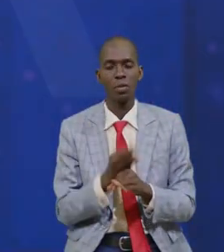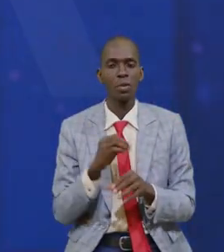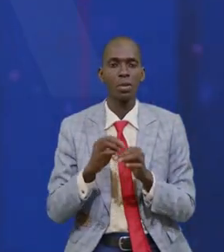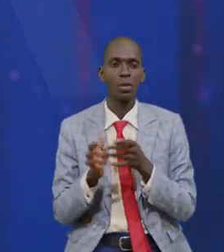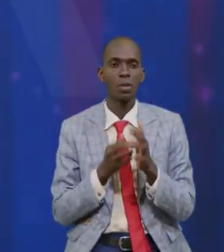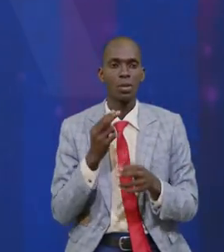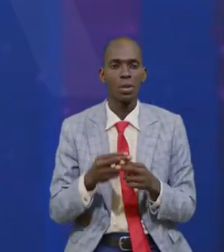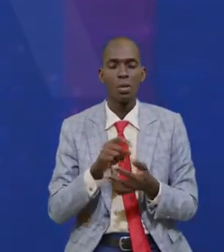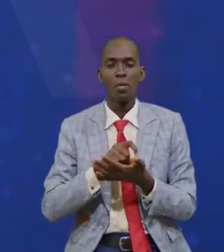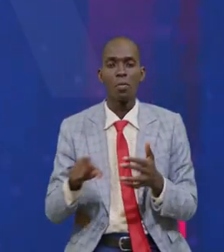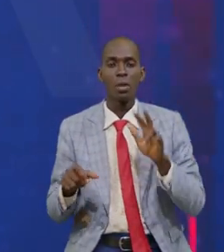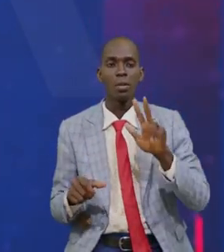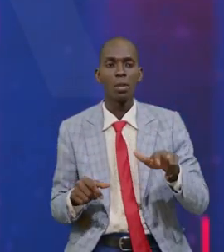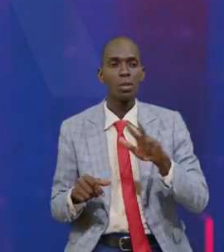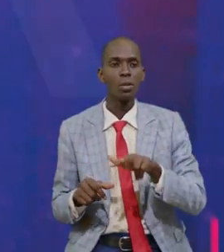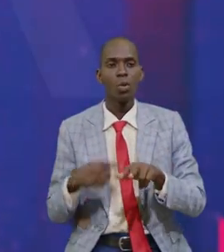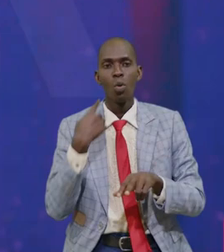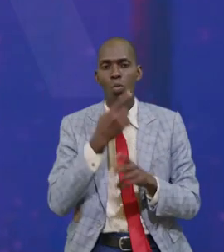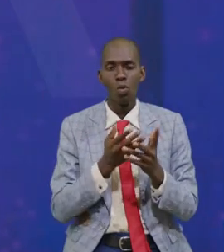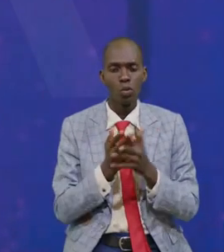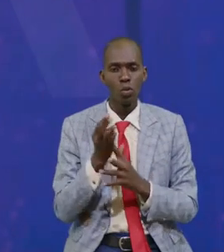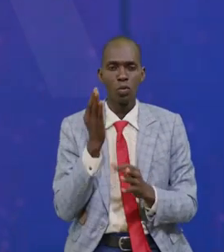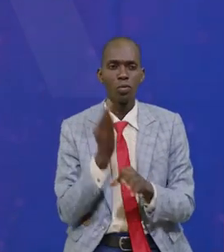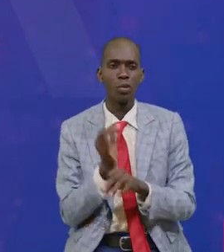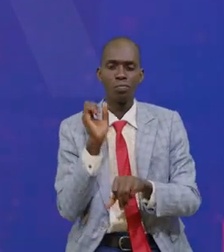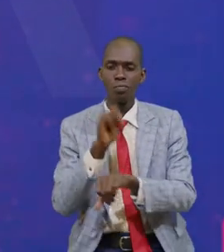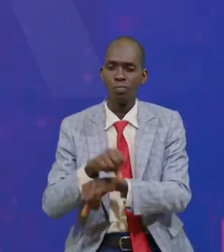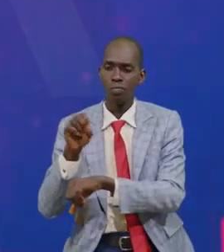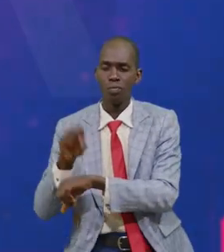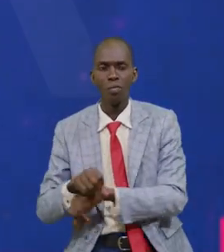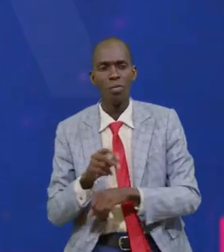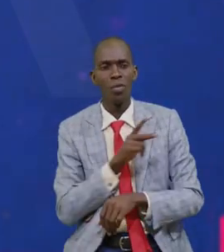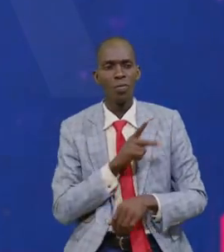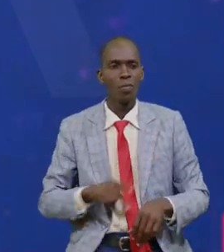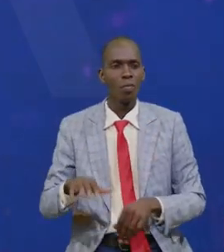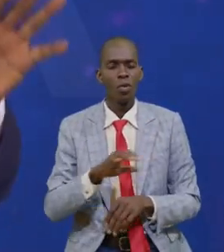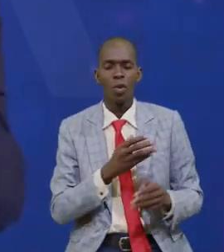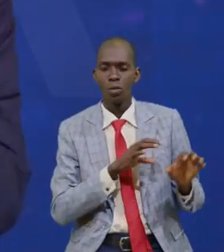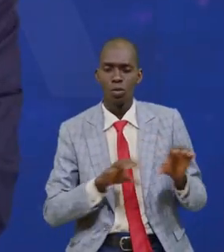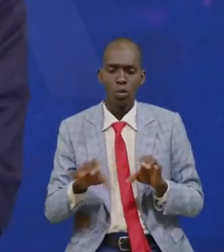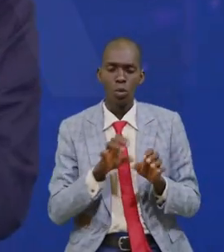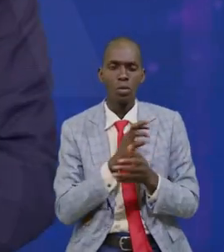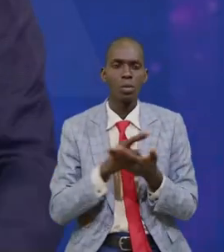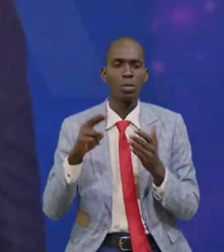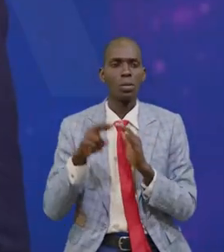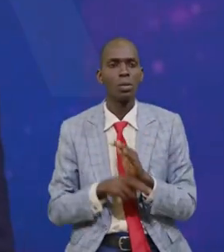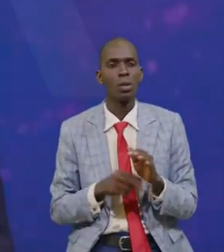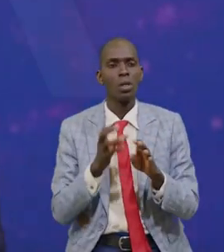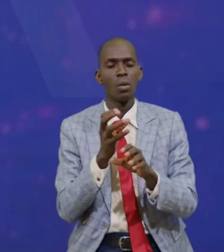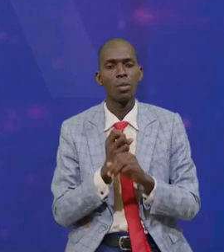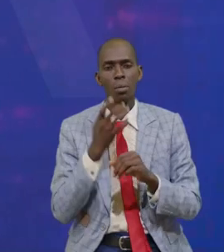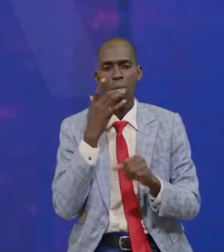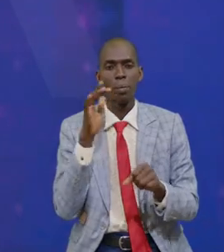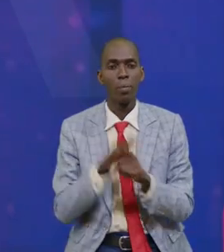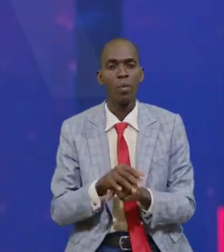through faith subdued kingdoms, wrought righteousness, obtained promises,